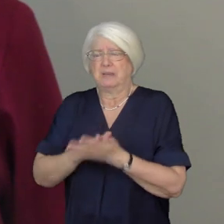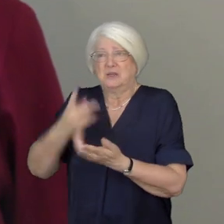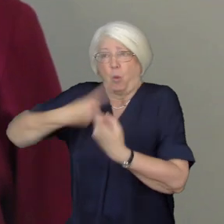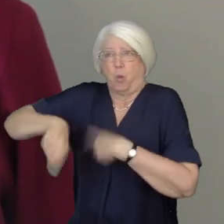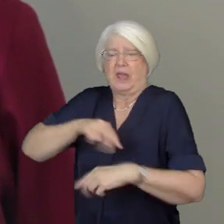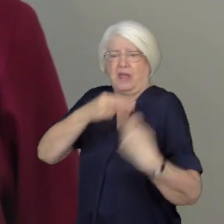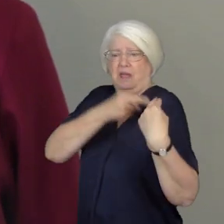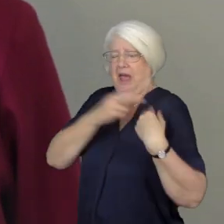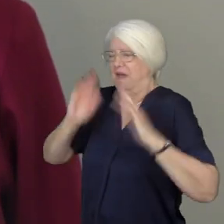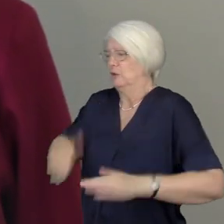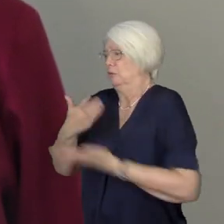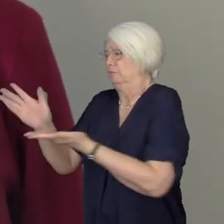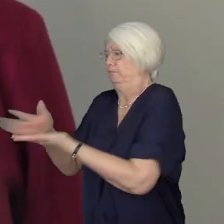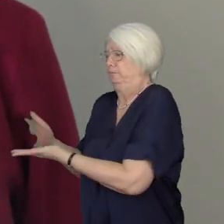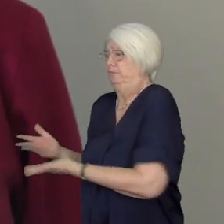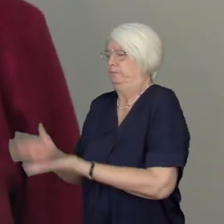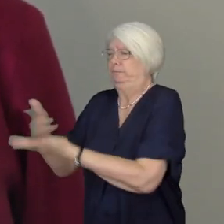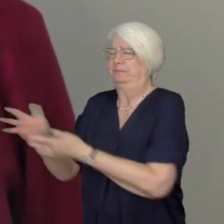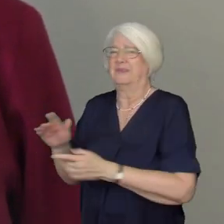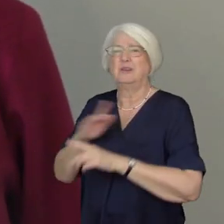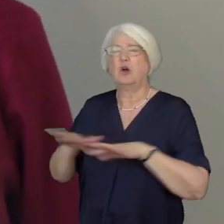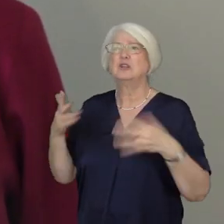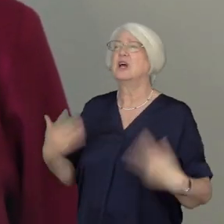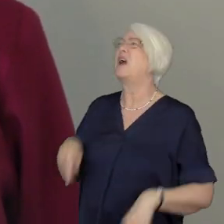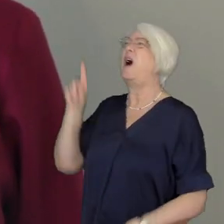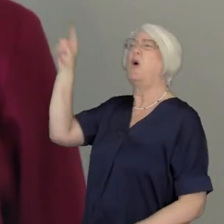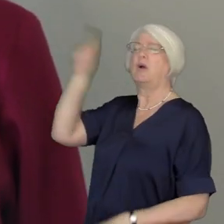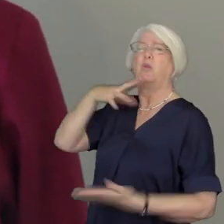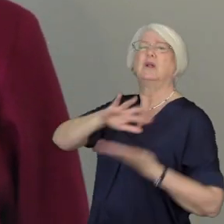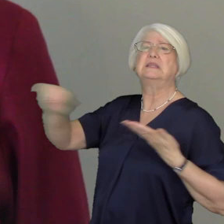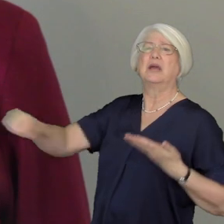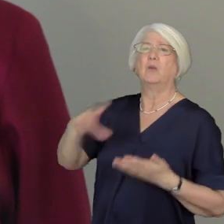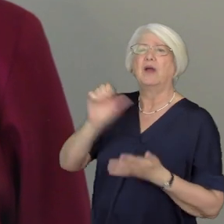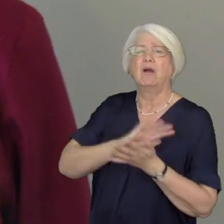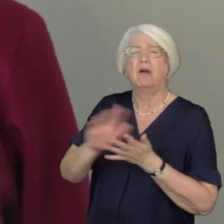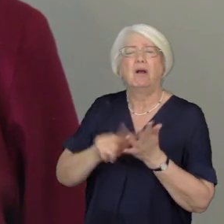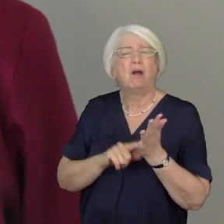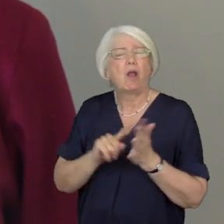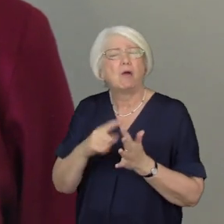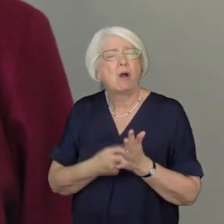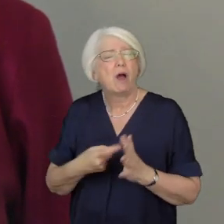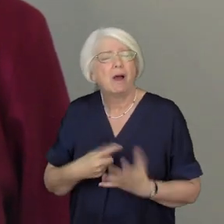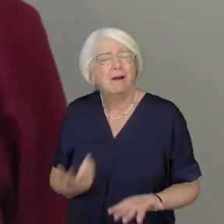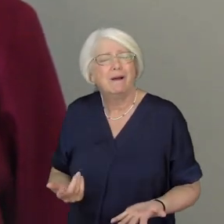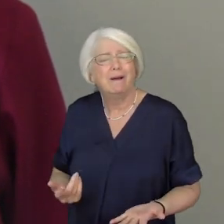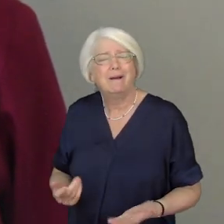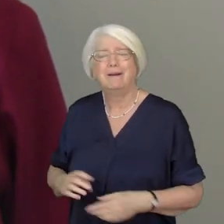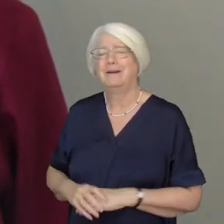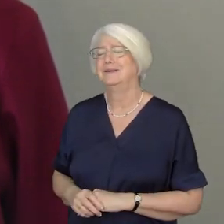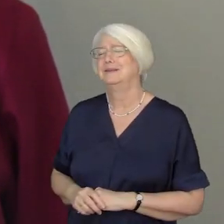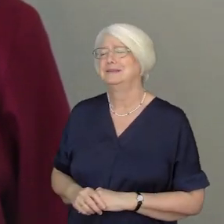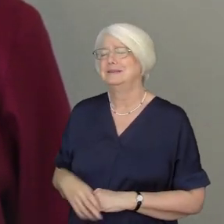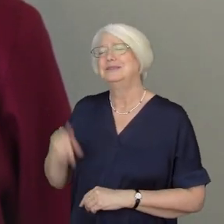cholera." She believed that a life of prayer was there to support our work in the